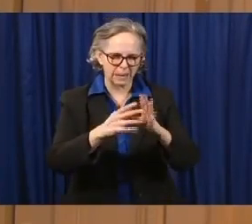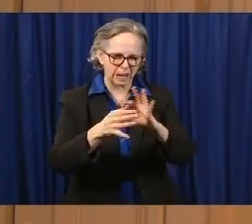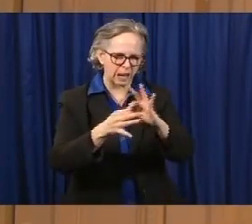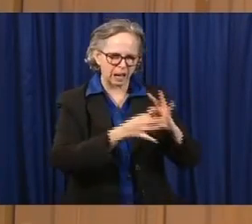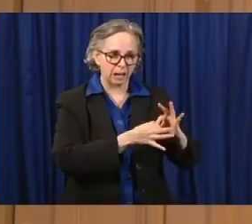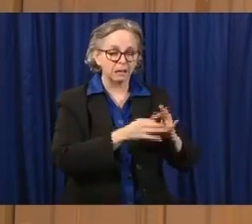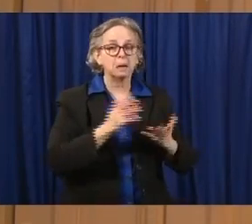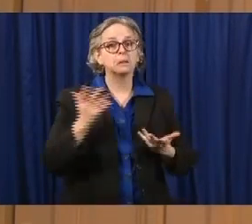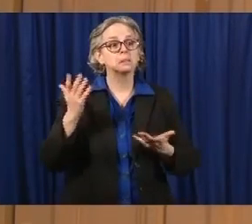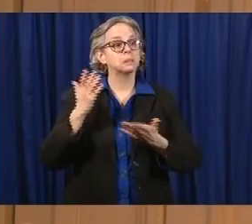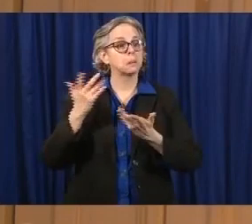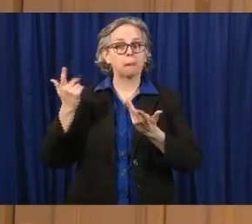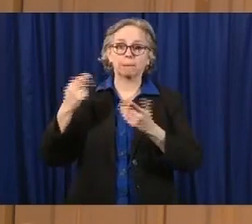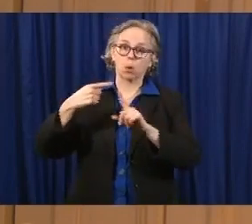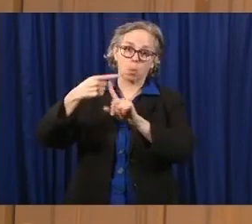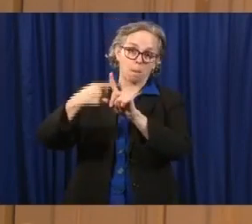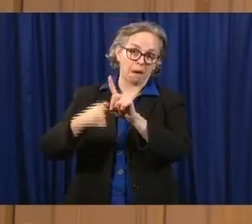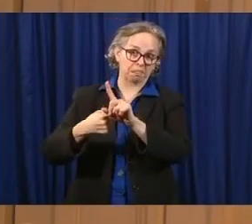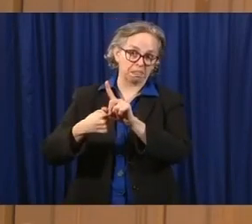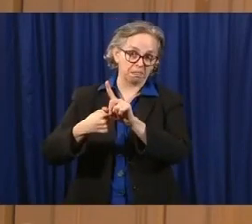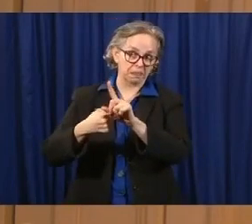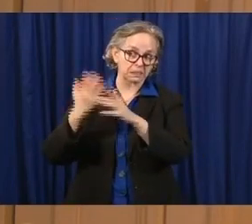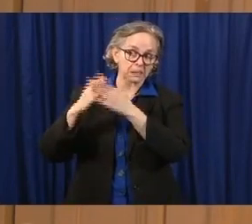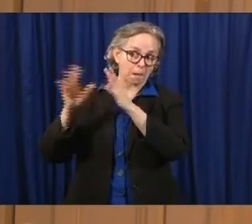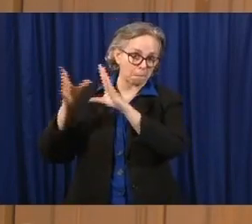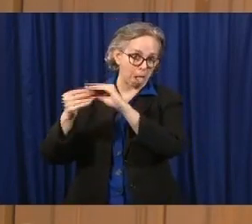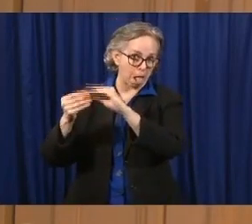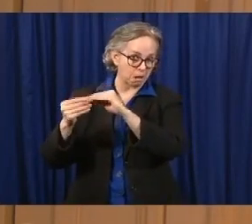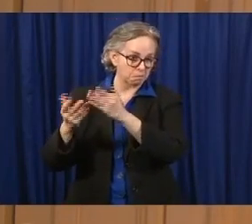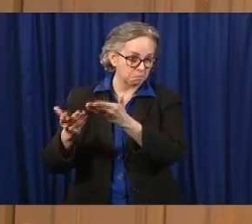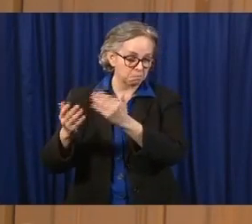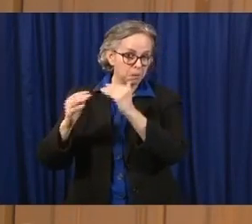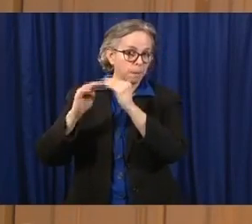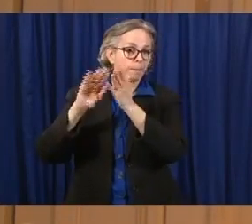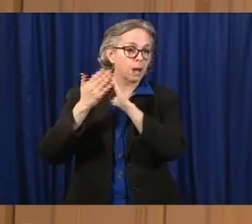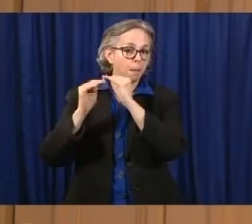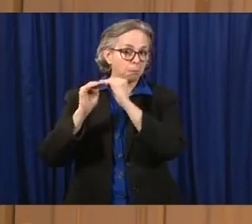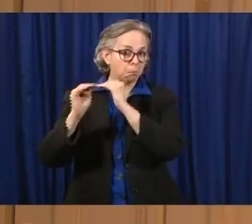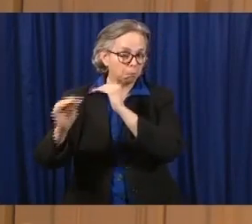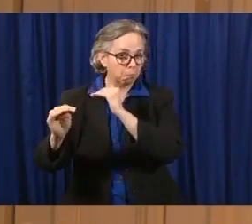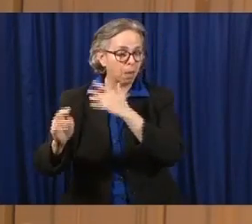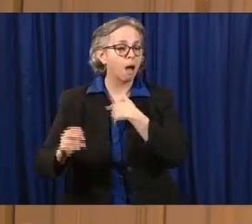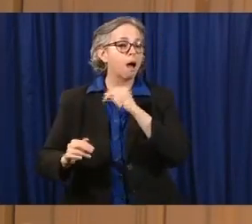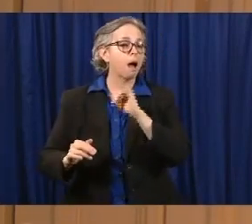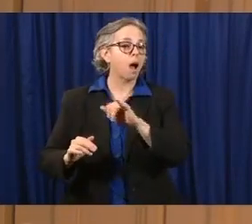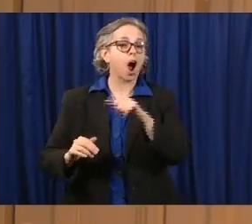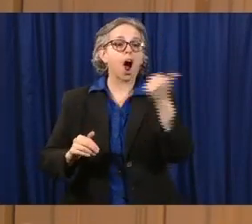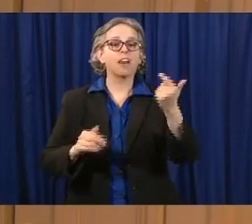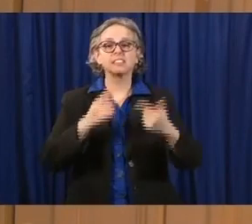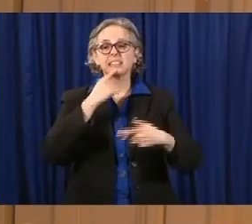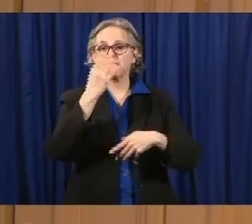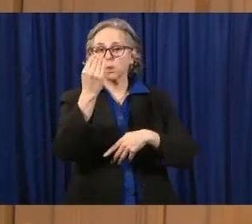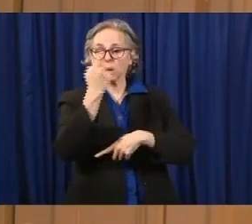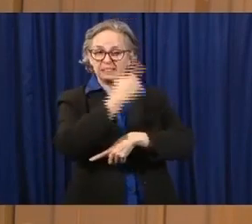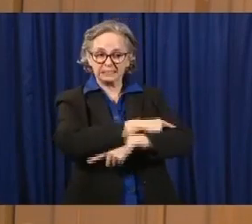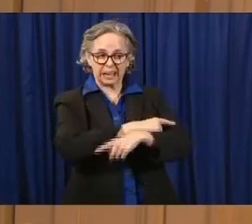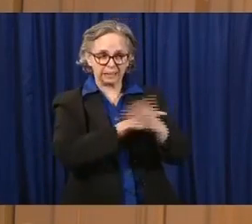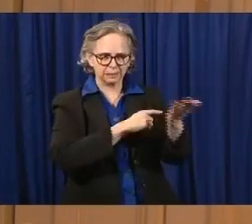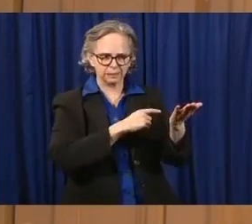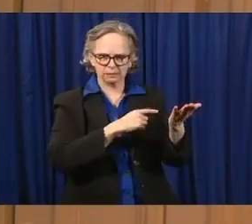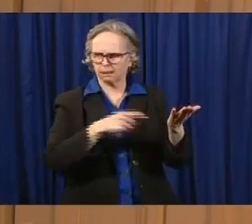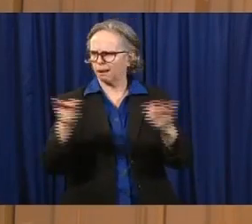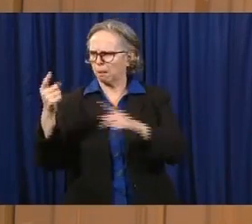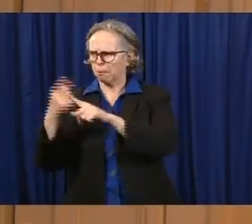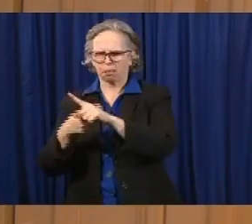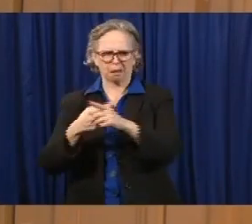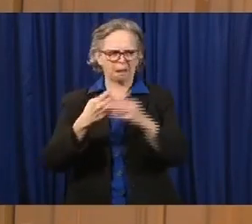seen as short as 14 days. We know we won't get to absolute 0, because we know this